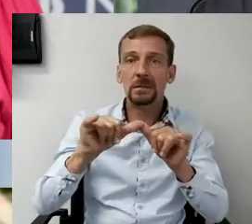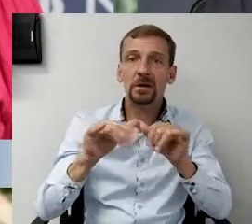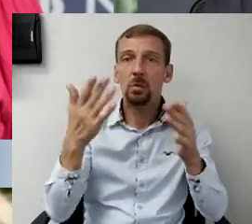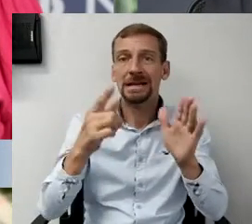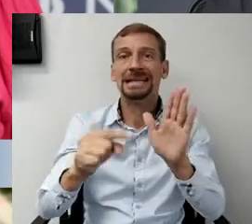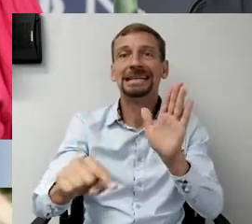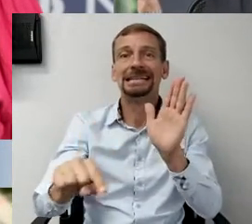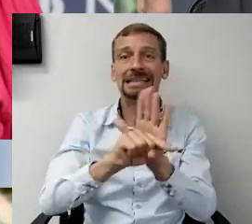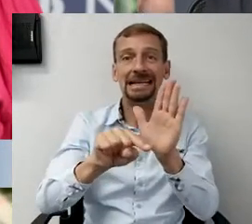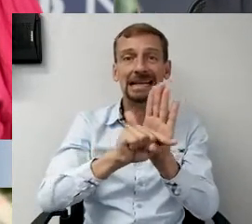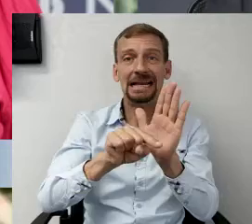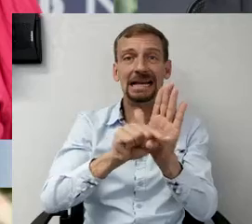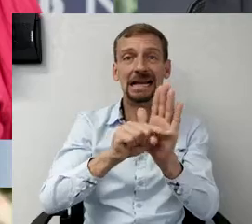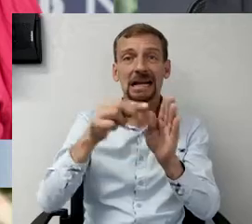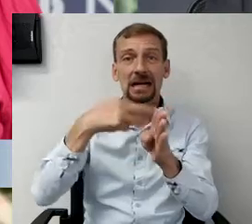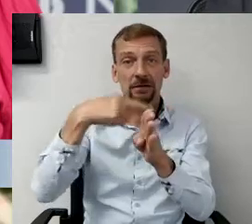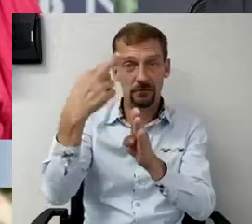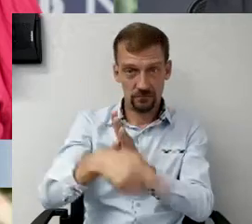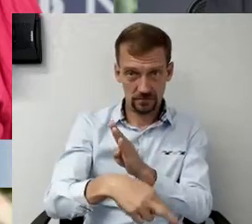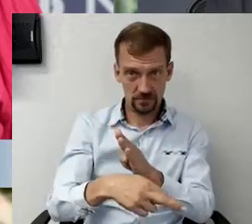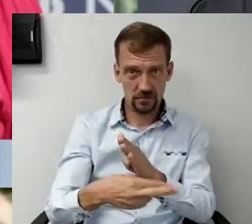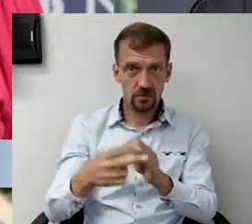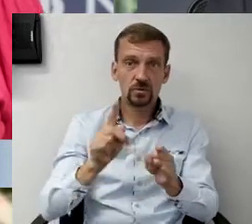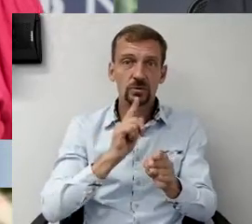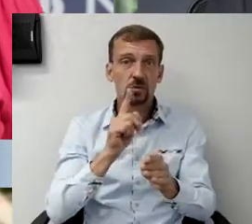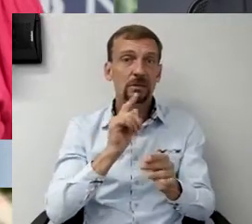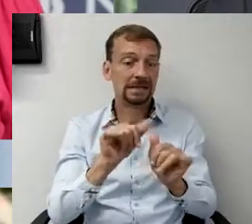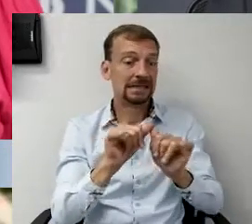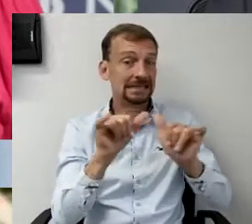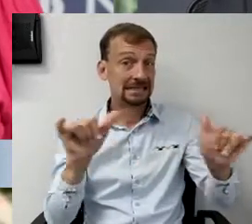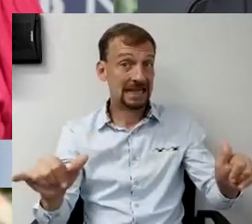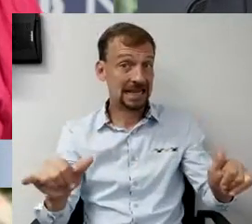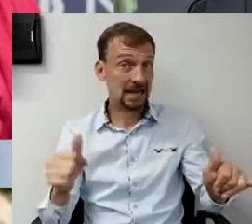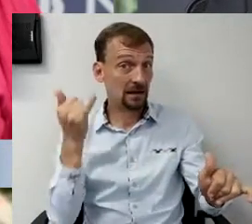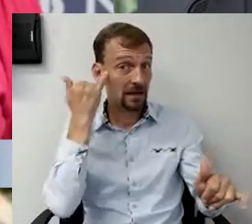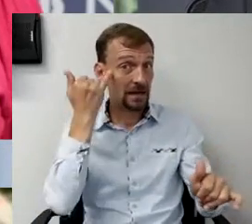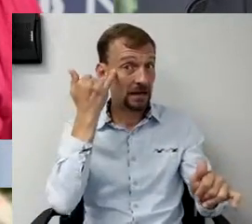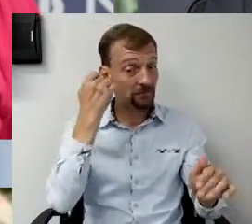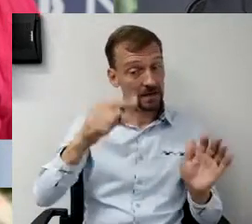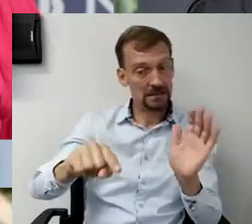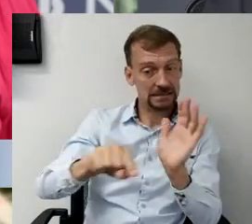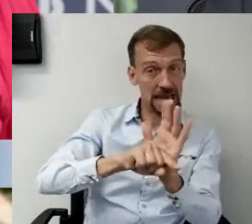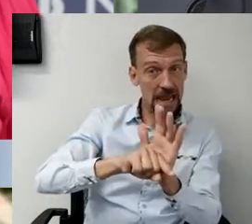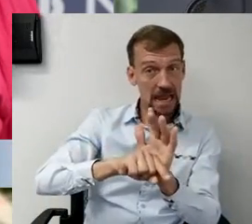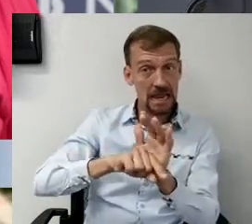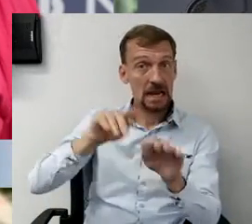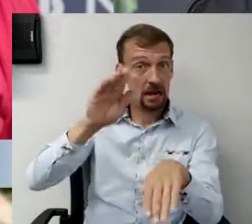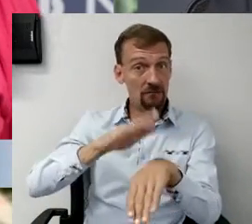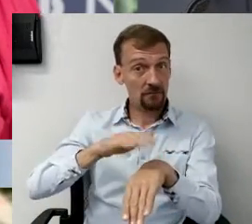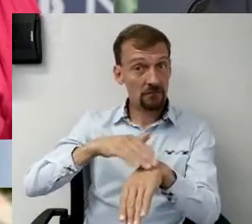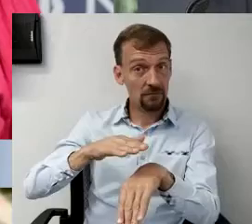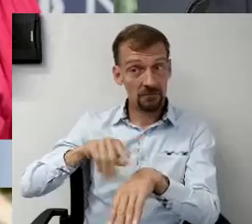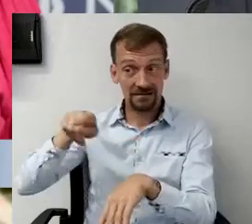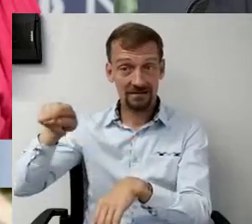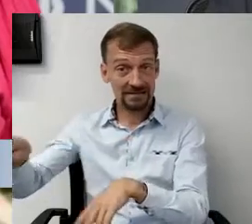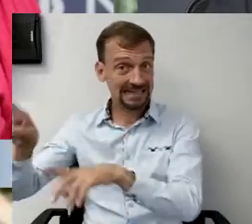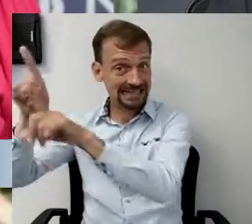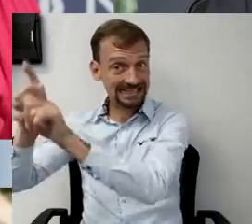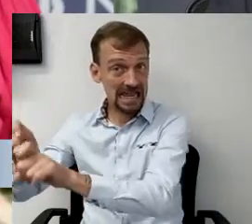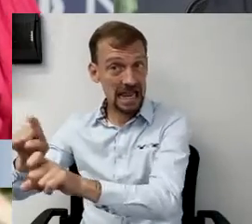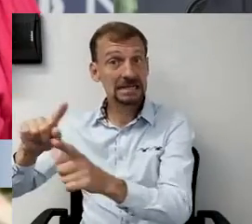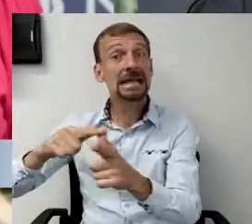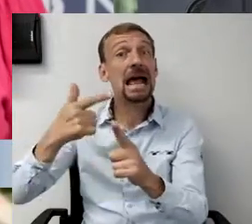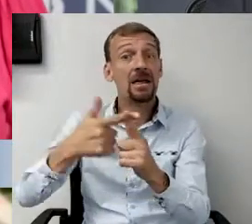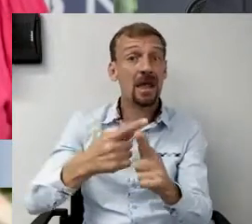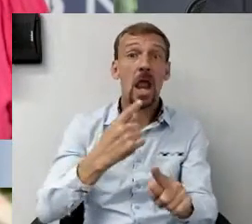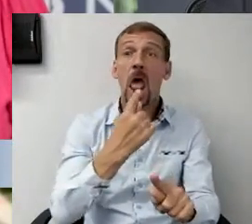results. So again, doing the same thing, somebody that tested negative on a molecular, we then did the